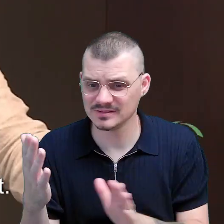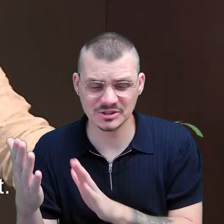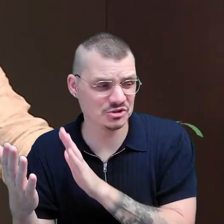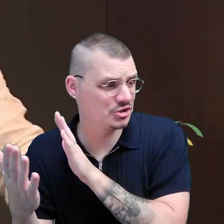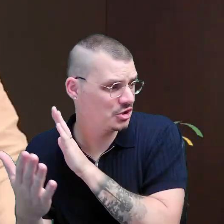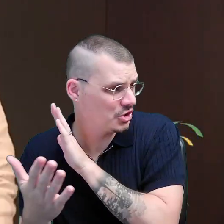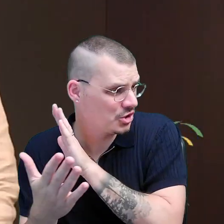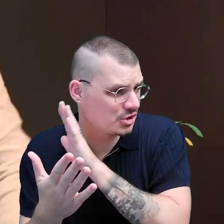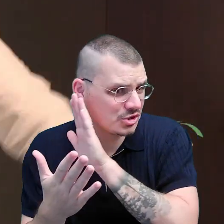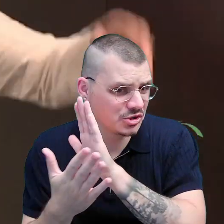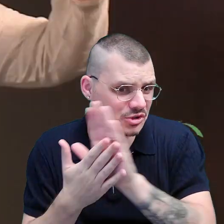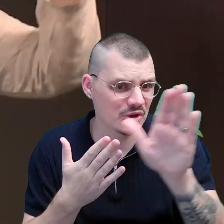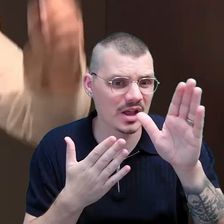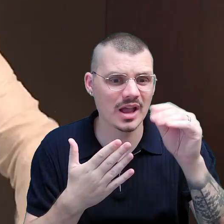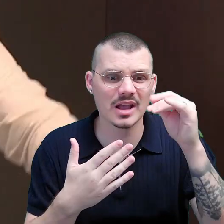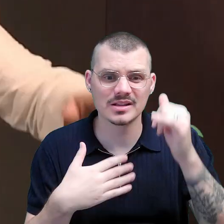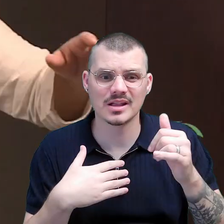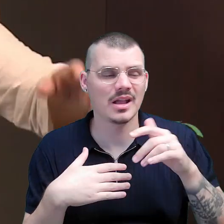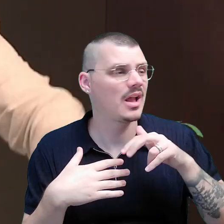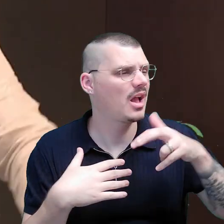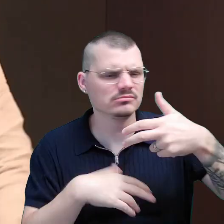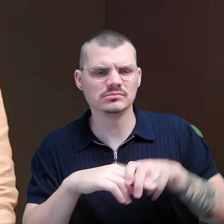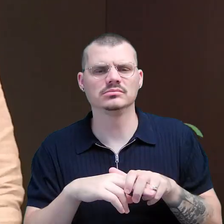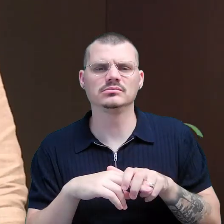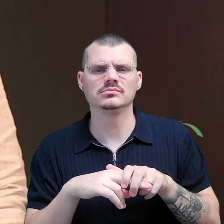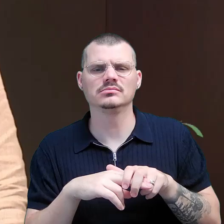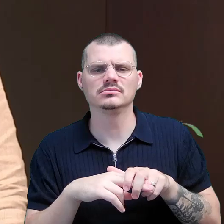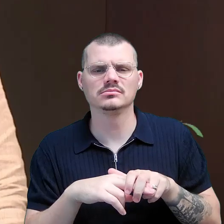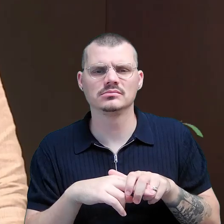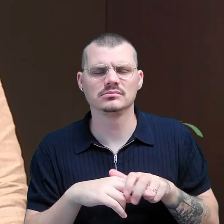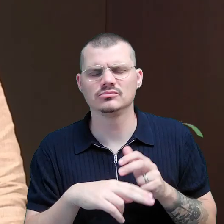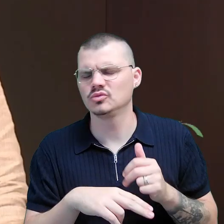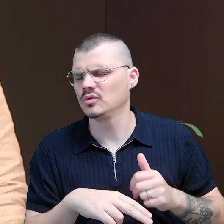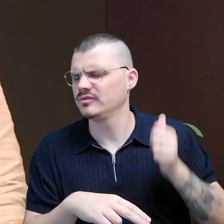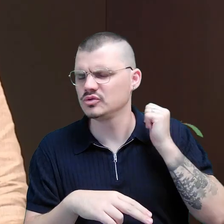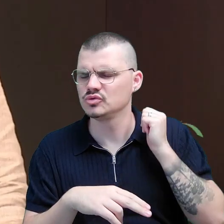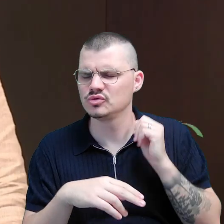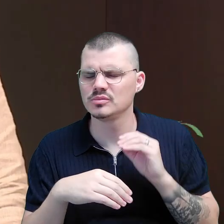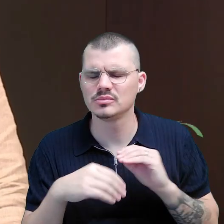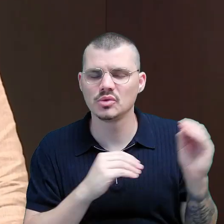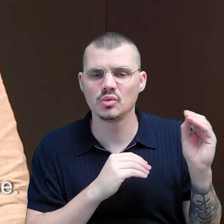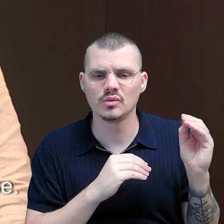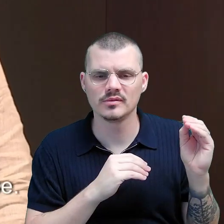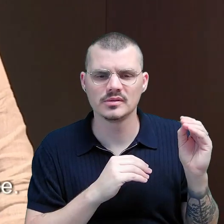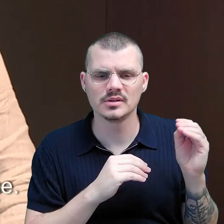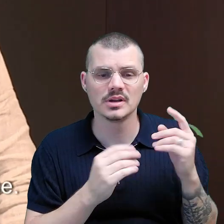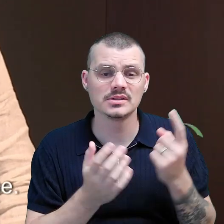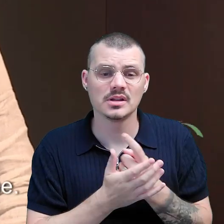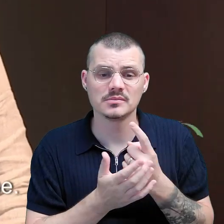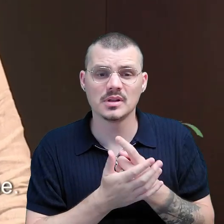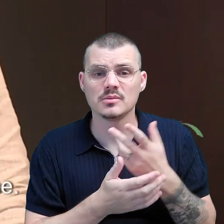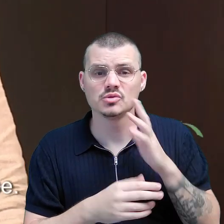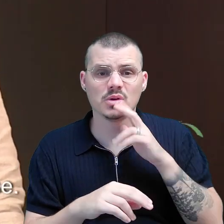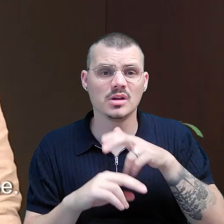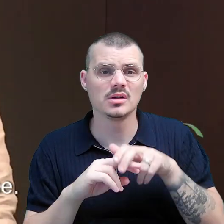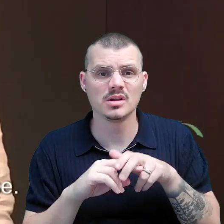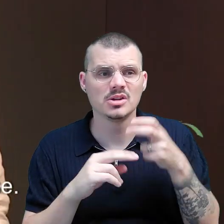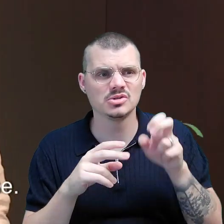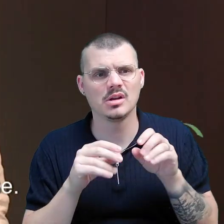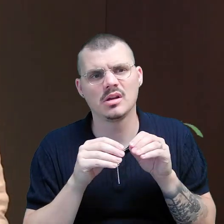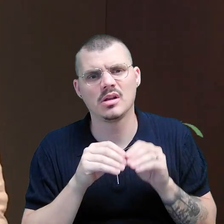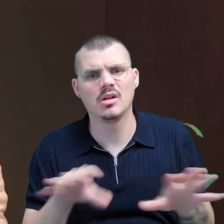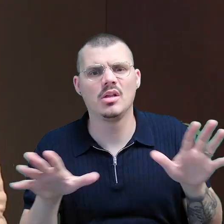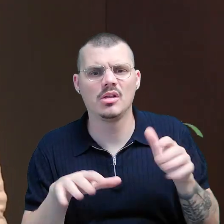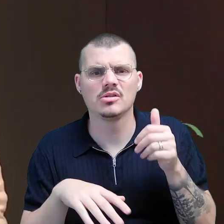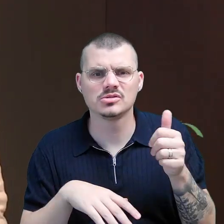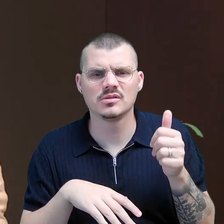and do it, and she just plunks right down, refuses to move. Sometimes she wets herself on